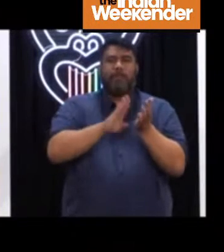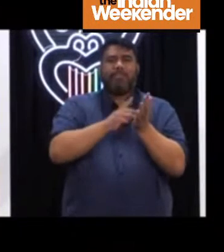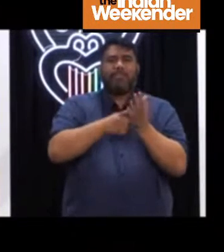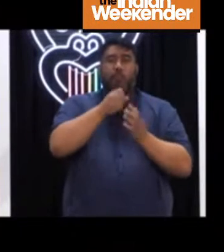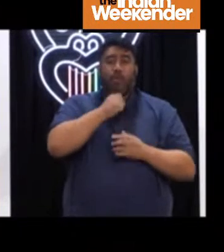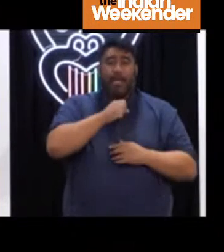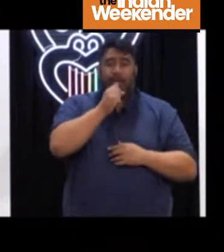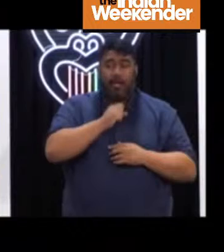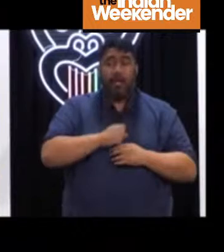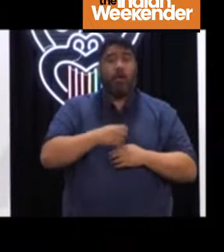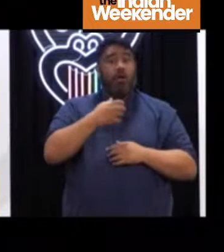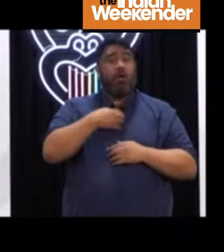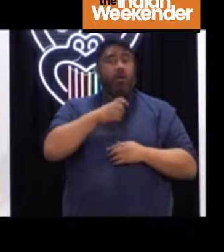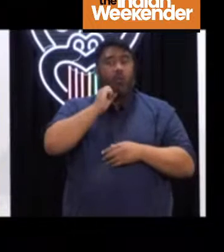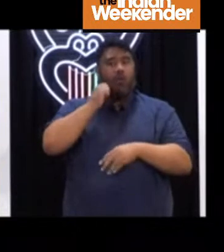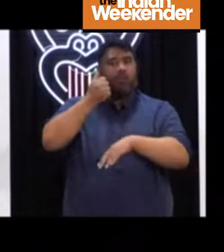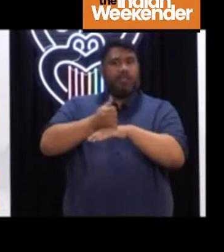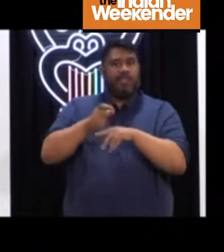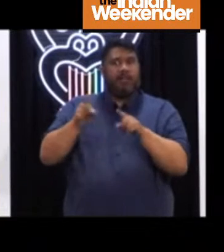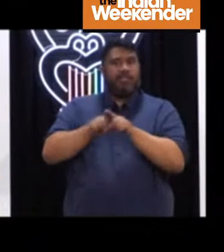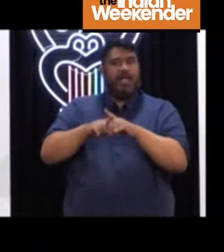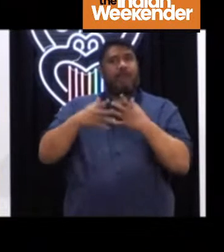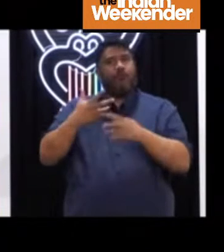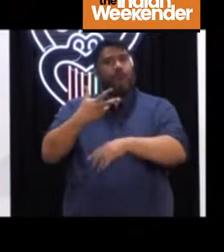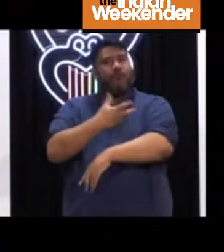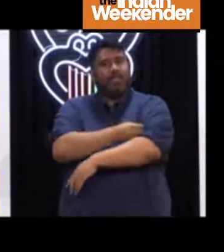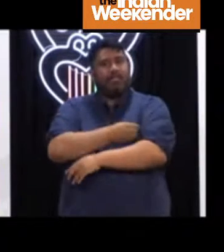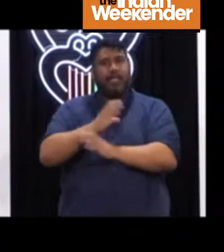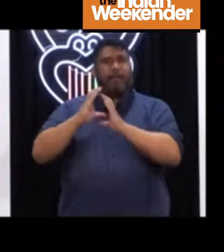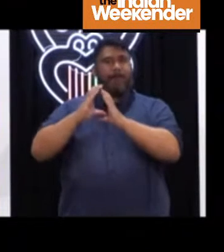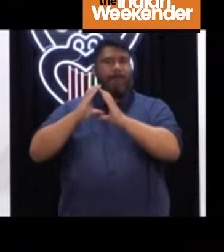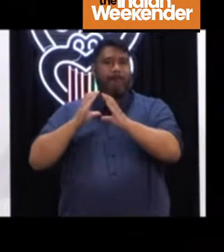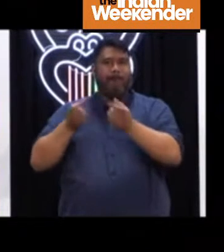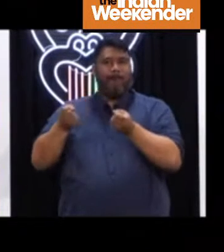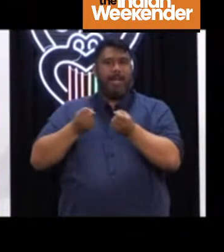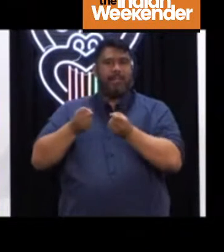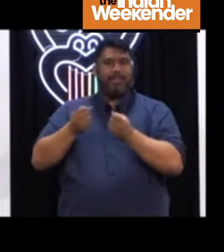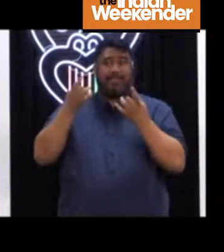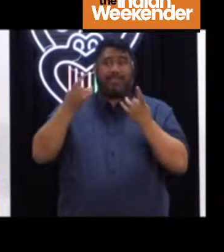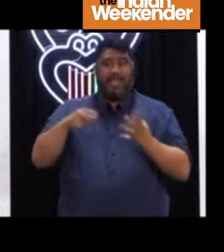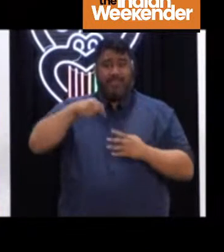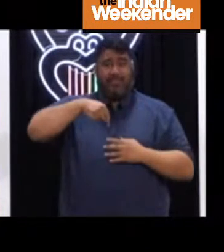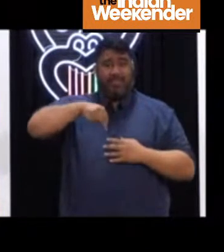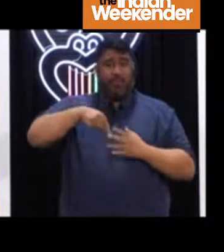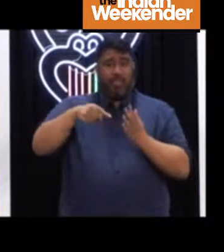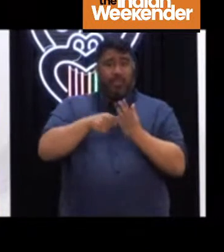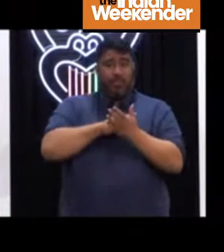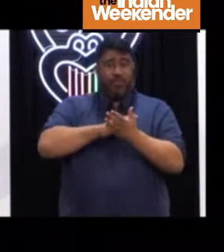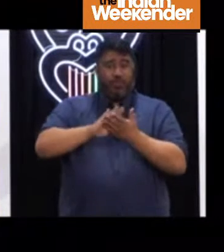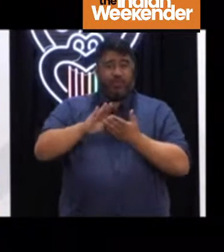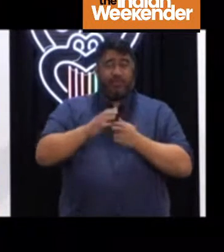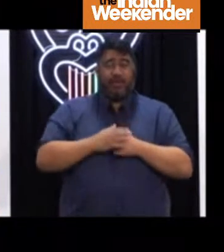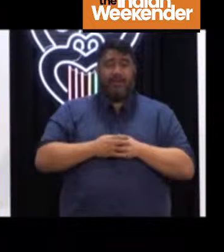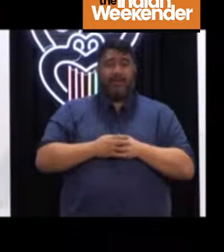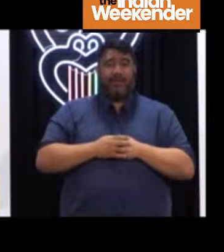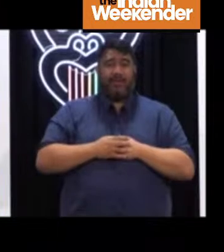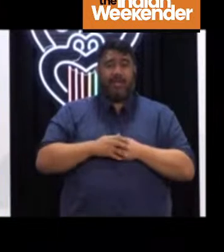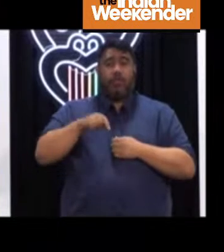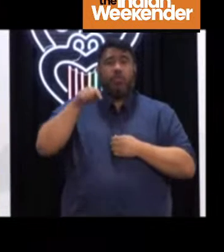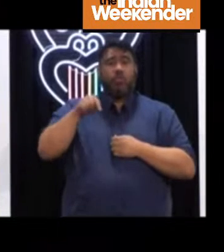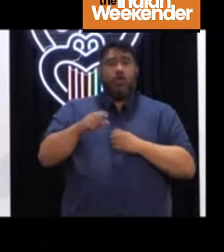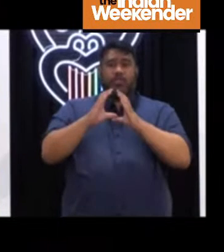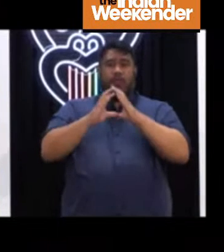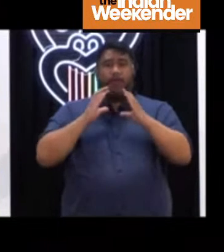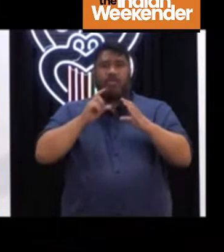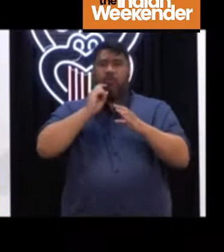Health Coordination Centre will launch its first buses this Thursday. The initial plan is to take them into areas